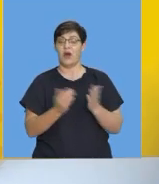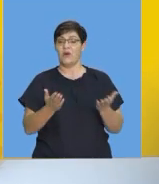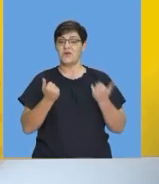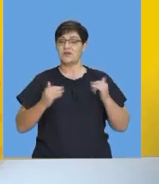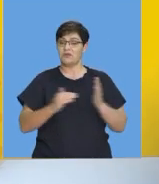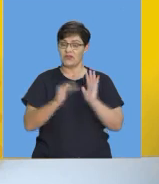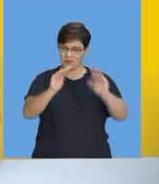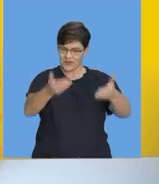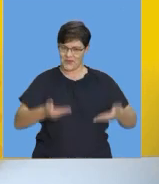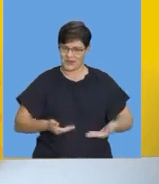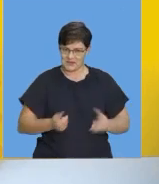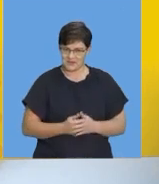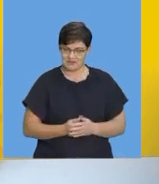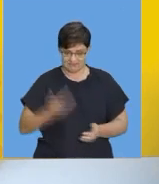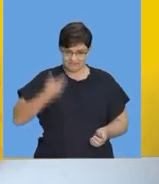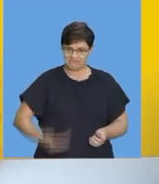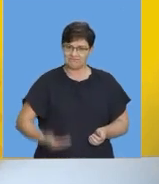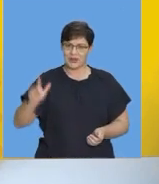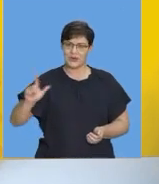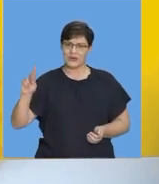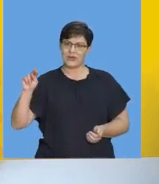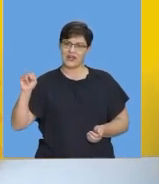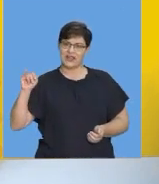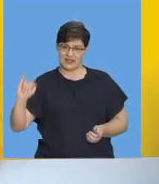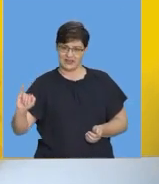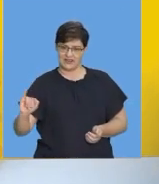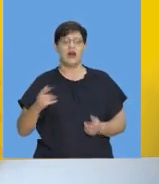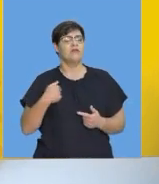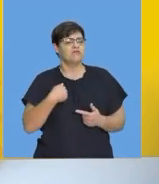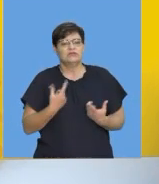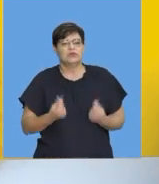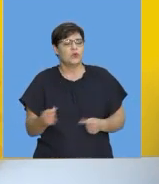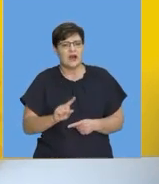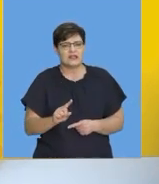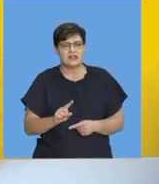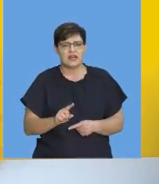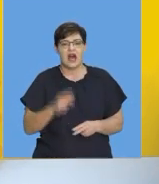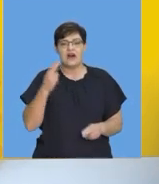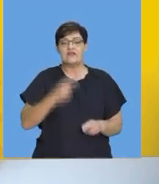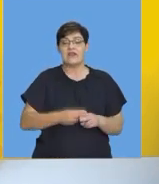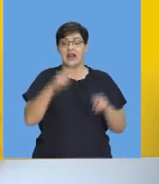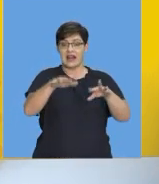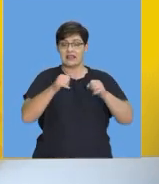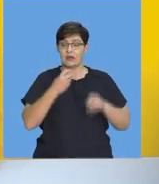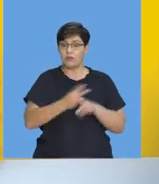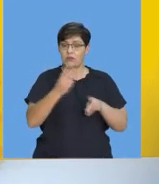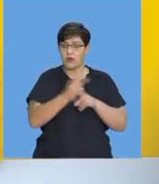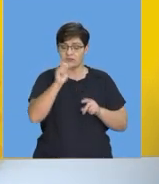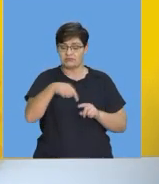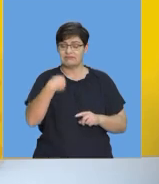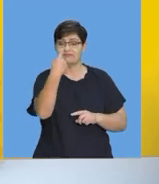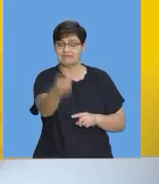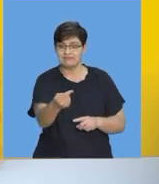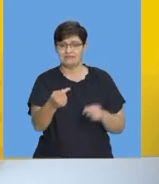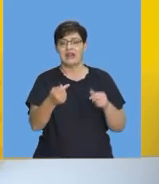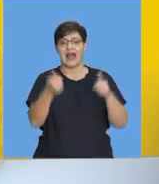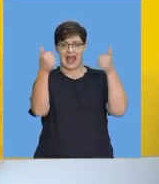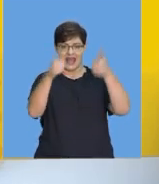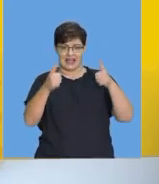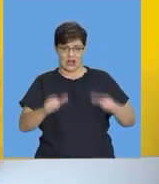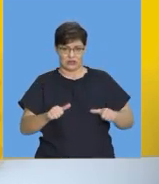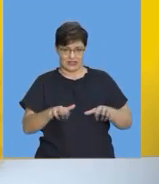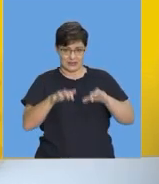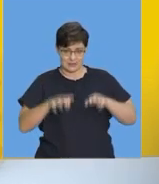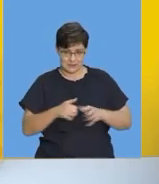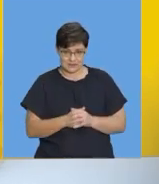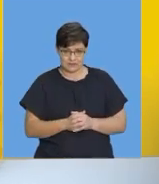Matrix and welcome to Matrix. My name is Luni and today we're doing your final exam prep for accounting. All you need to